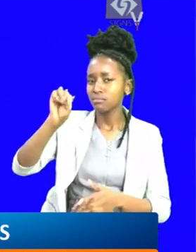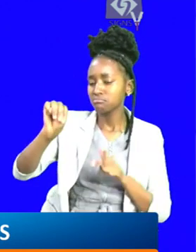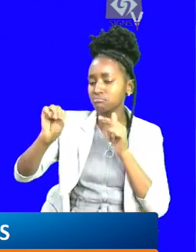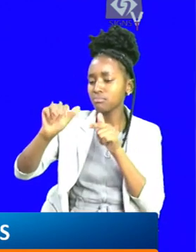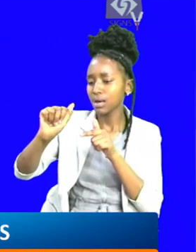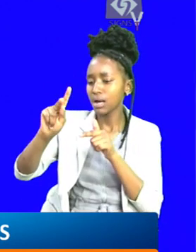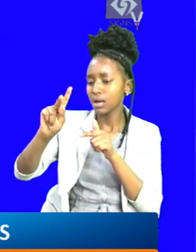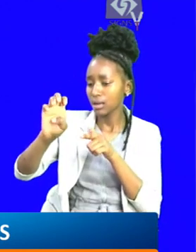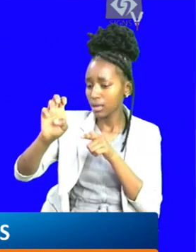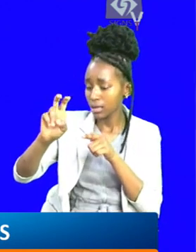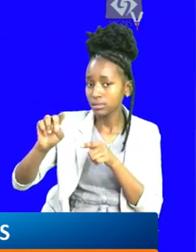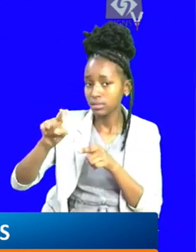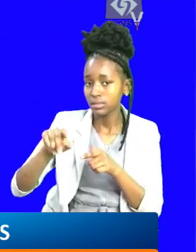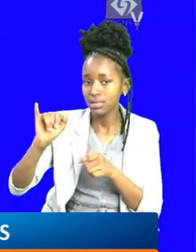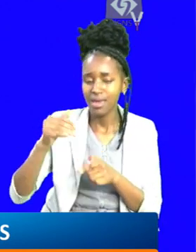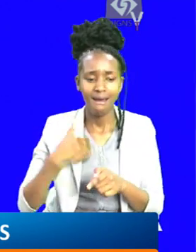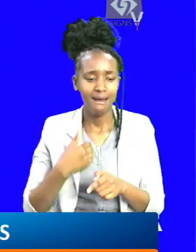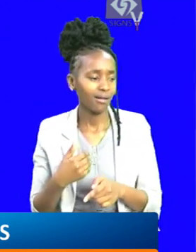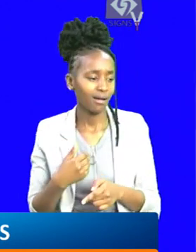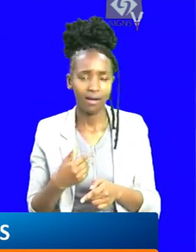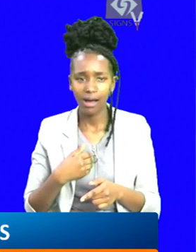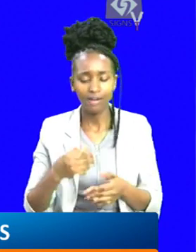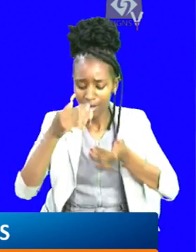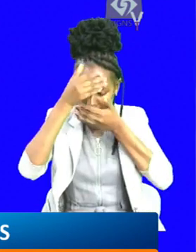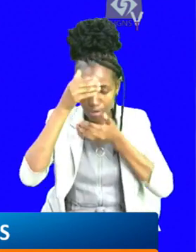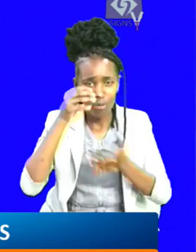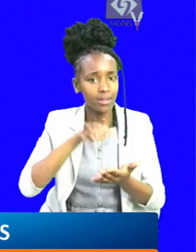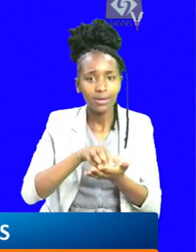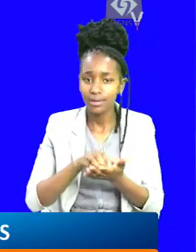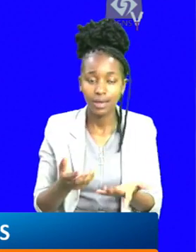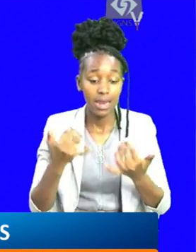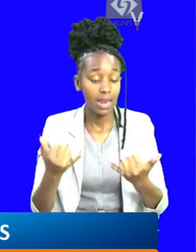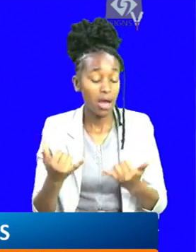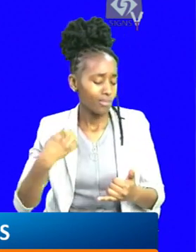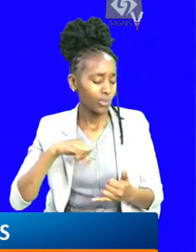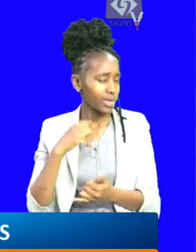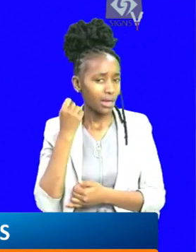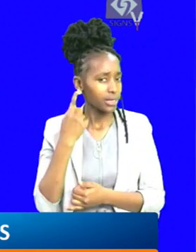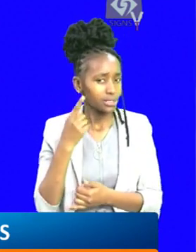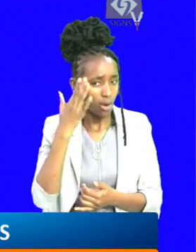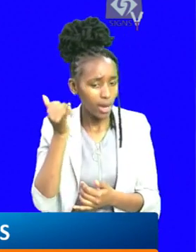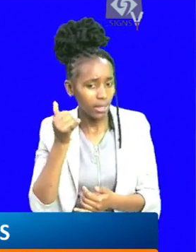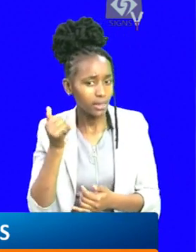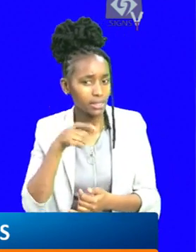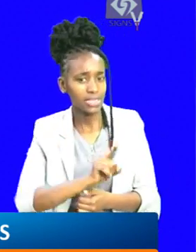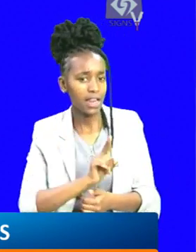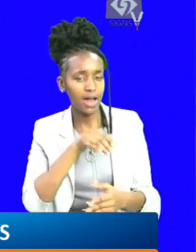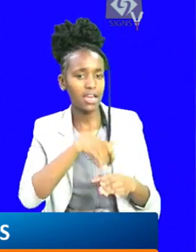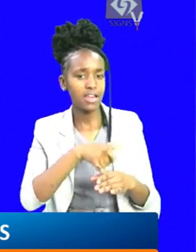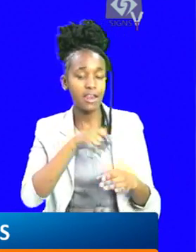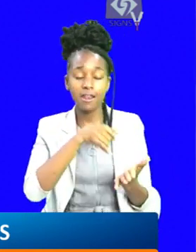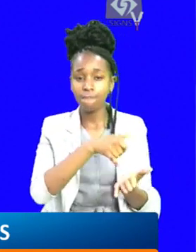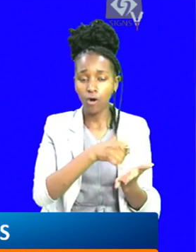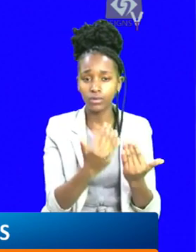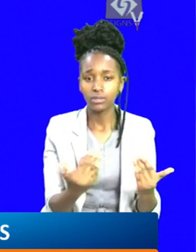The courts released the fellow, despite the fact that he's being charged under terrorism. And maybe we can excuse. I don't